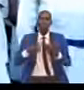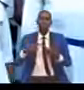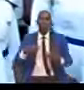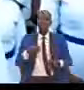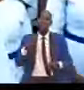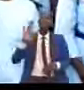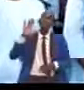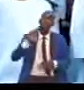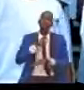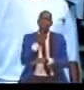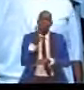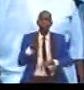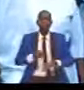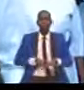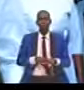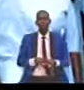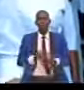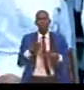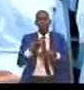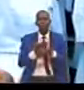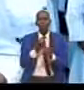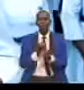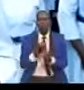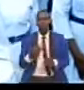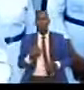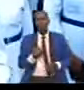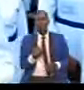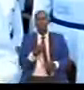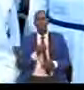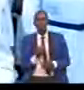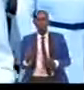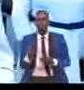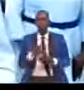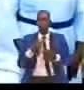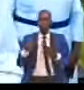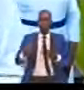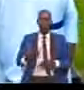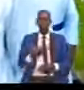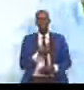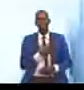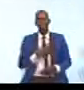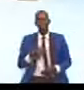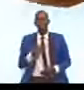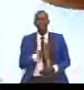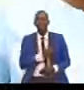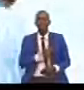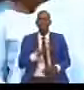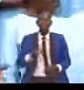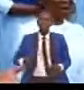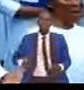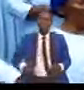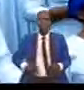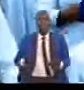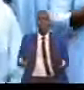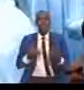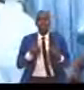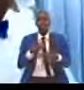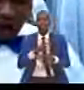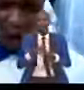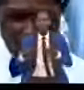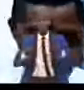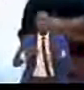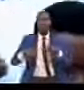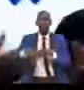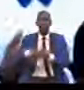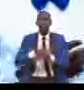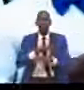me his nature, recreated me a priest and king. He has gone